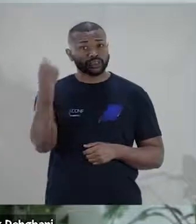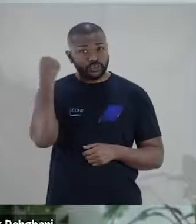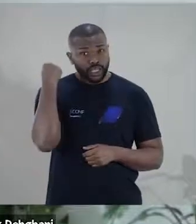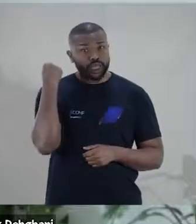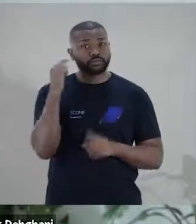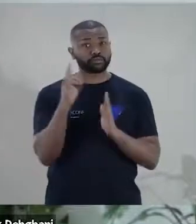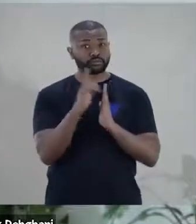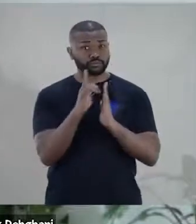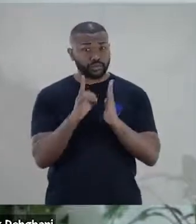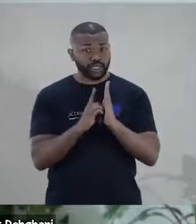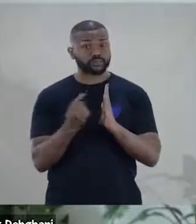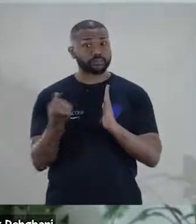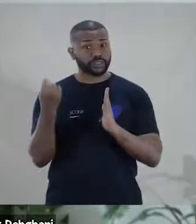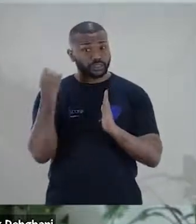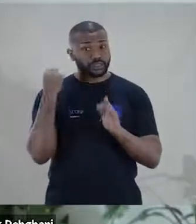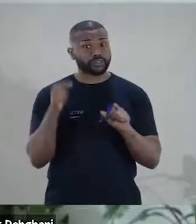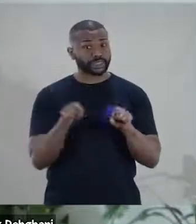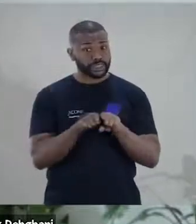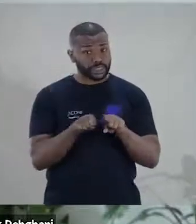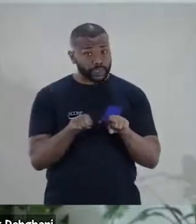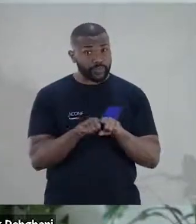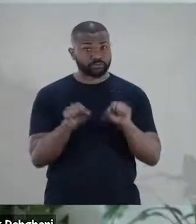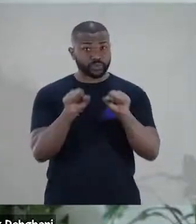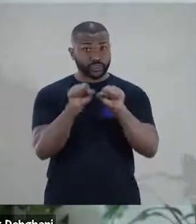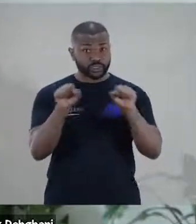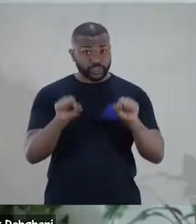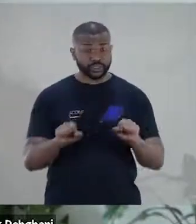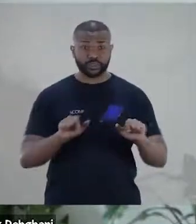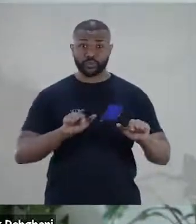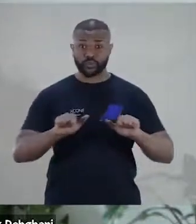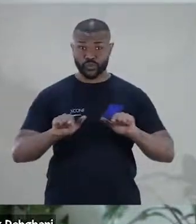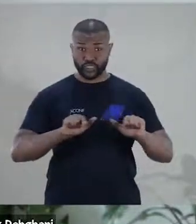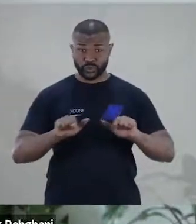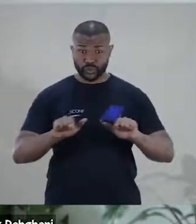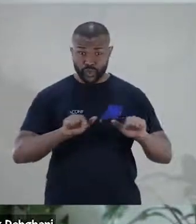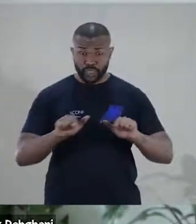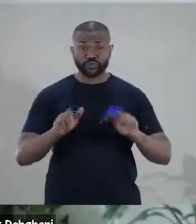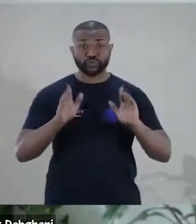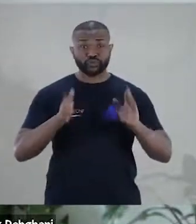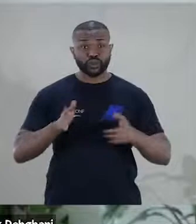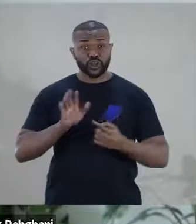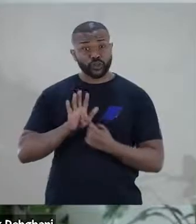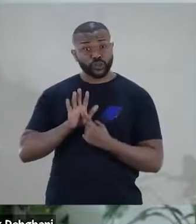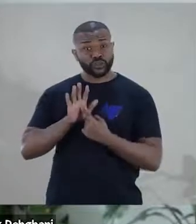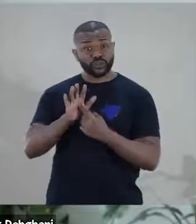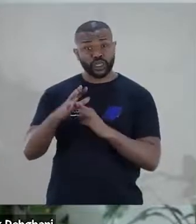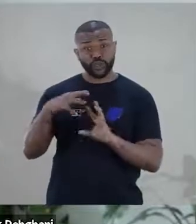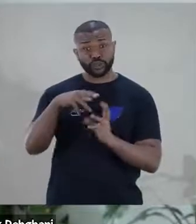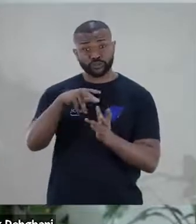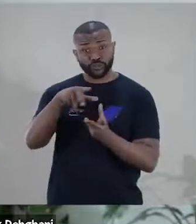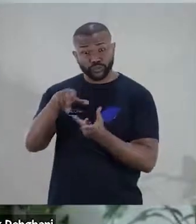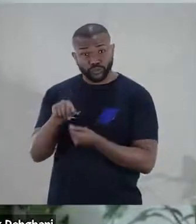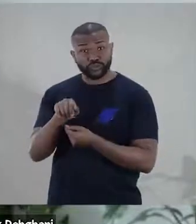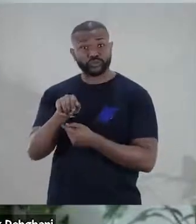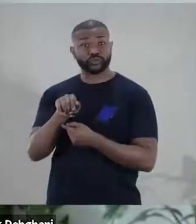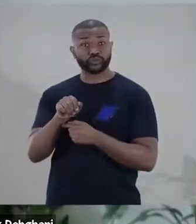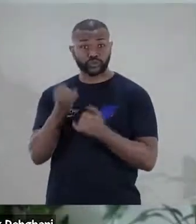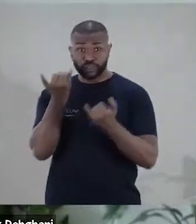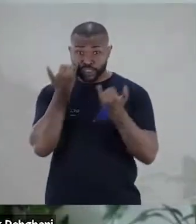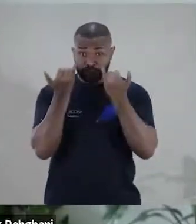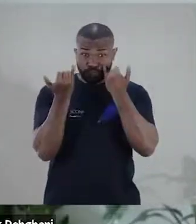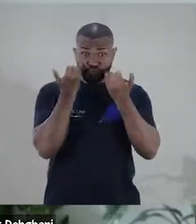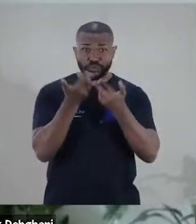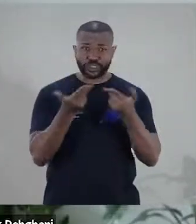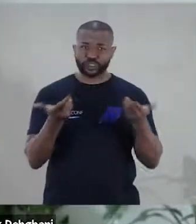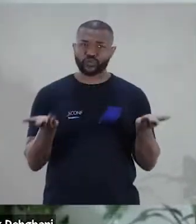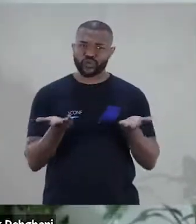learned over the last decade or so from the operational systems and microservices, and bring that to the world of data. So